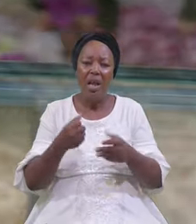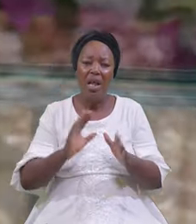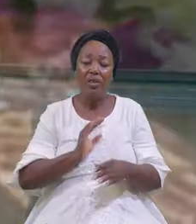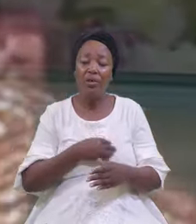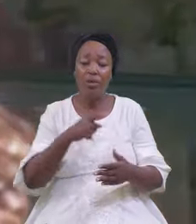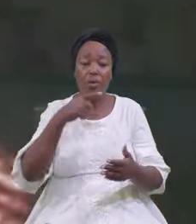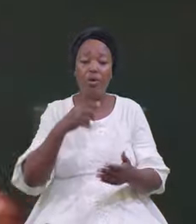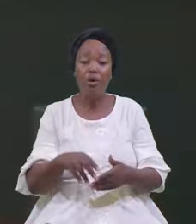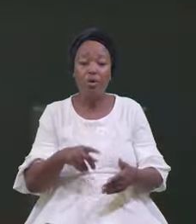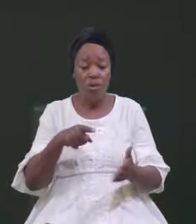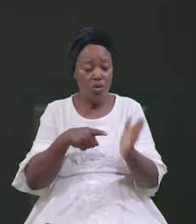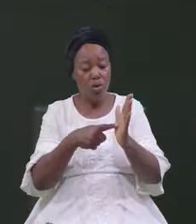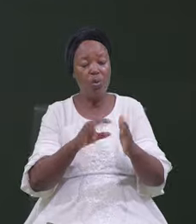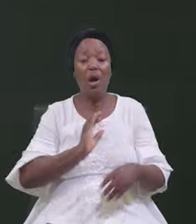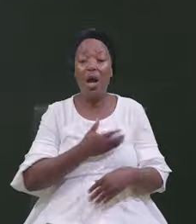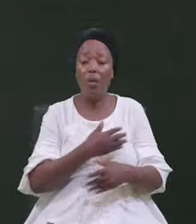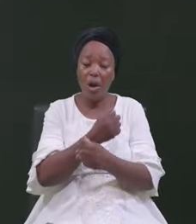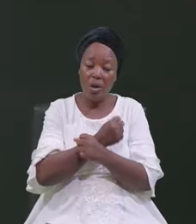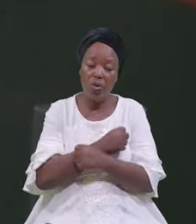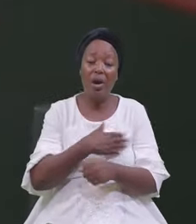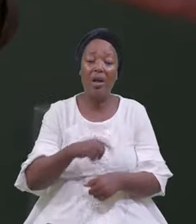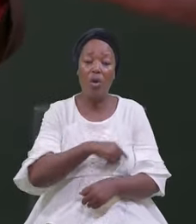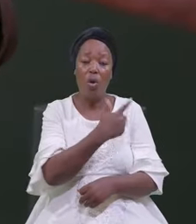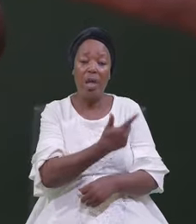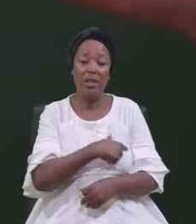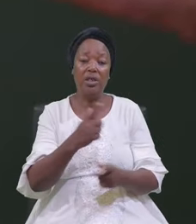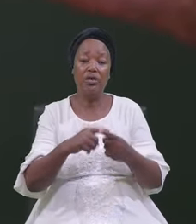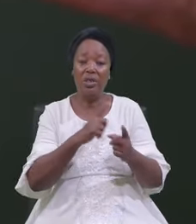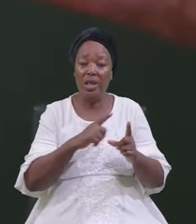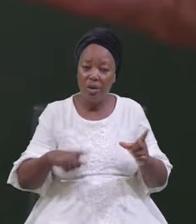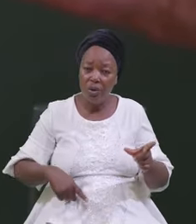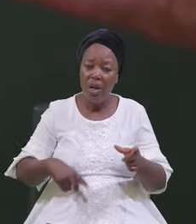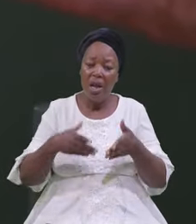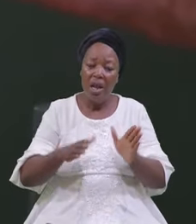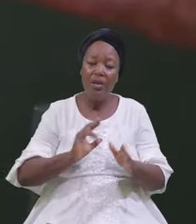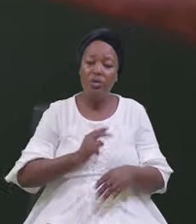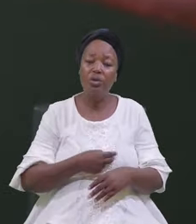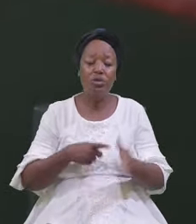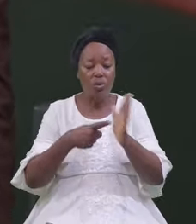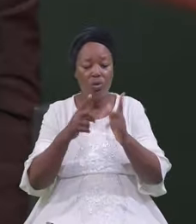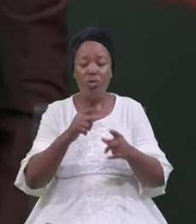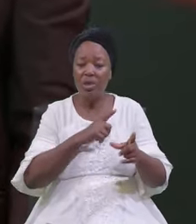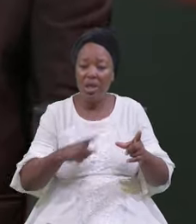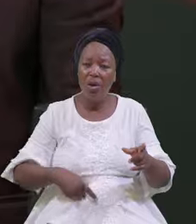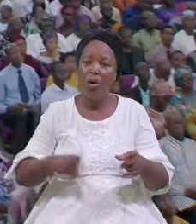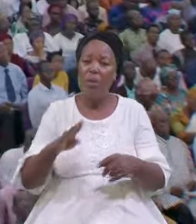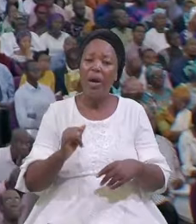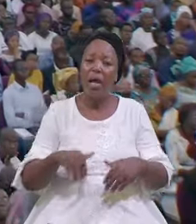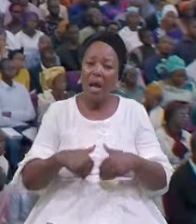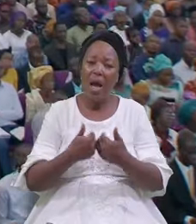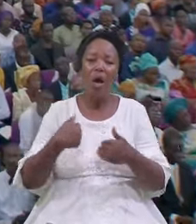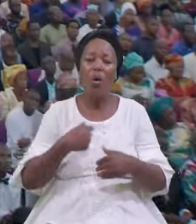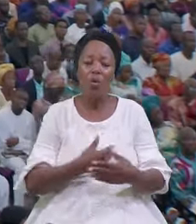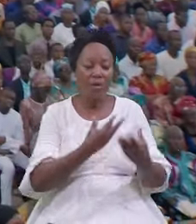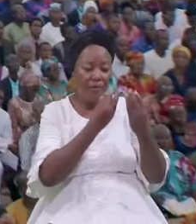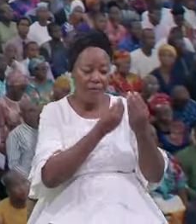the Lord, our loyalty to the Lord. Let us prove unto the Lord by how we